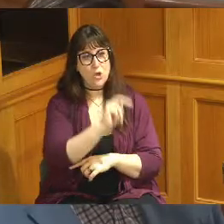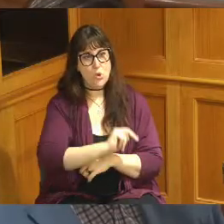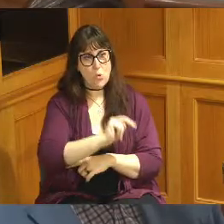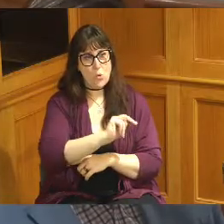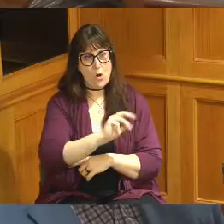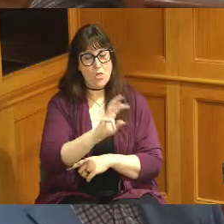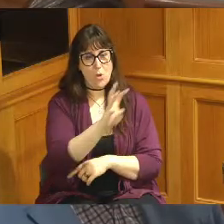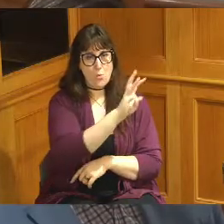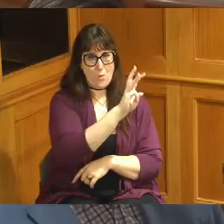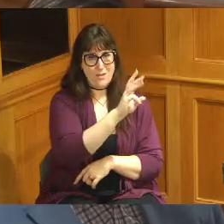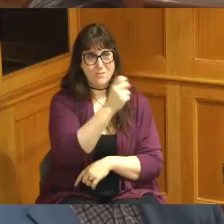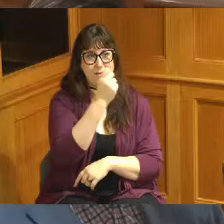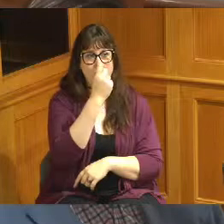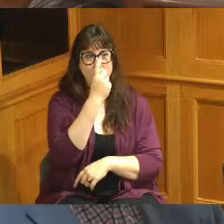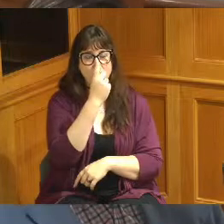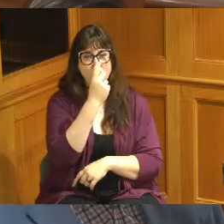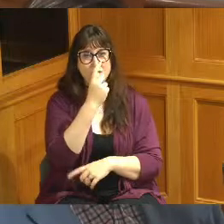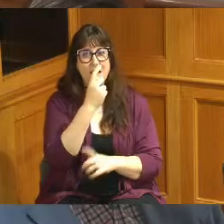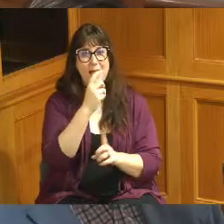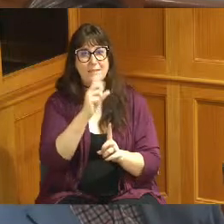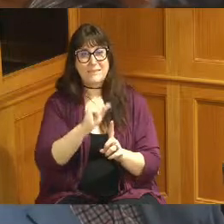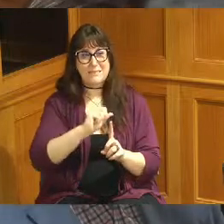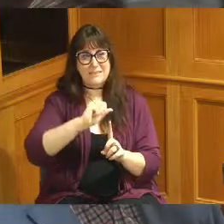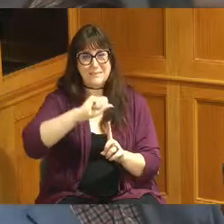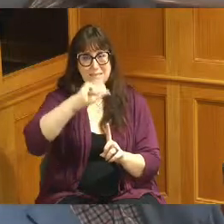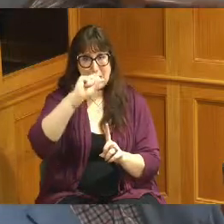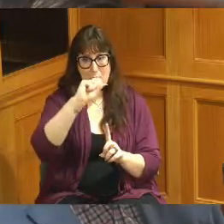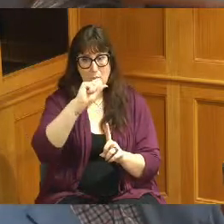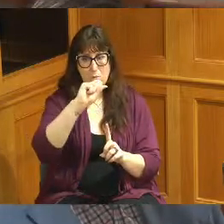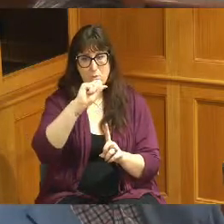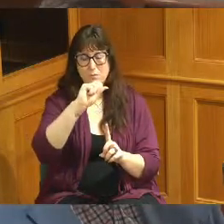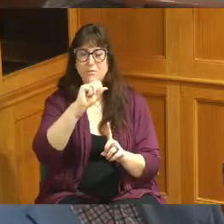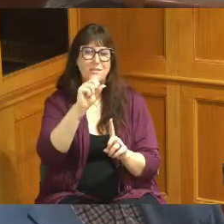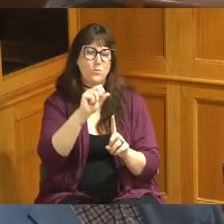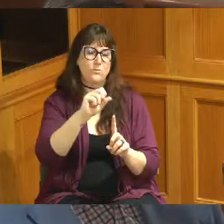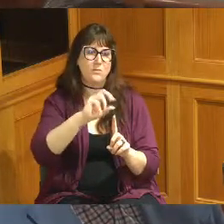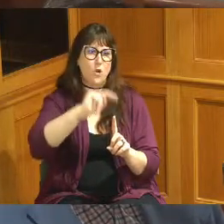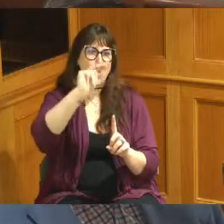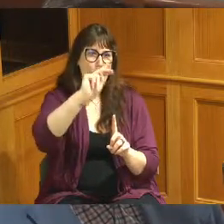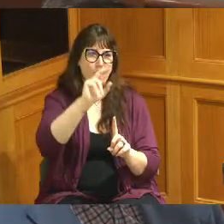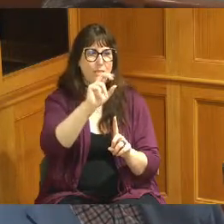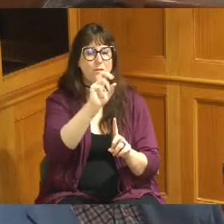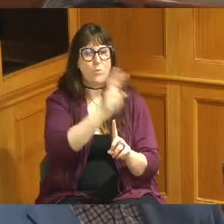To the south is a billboard and car lot. And then across the street is a hotel.